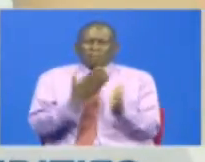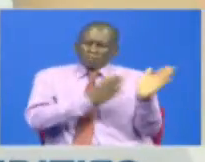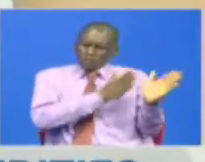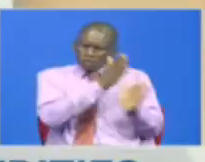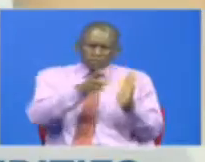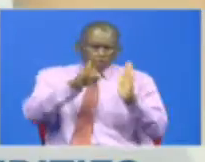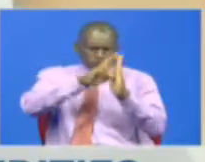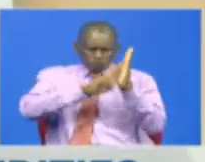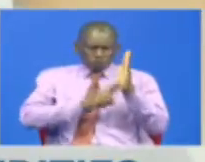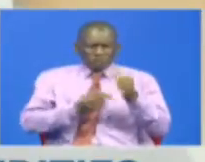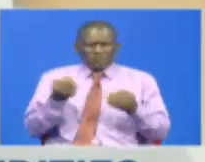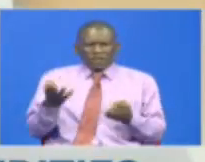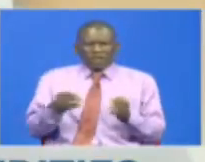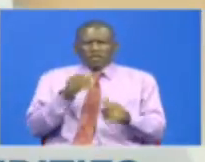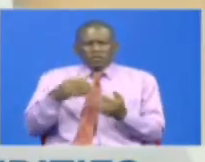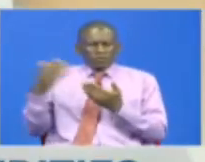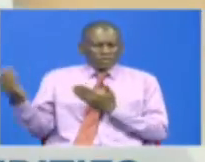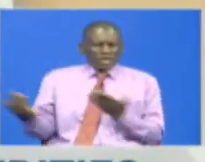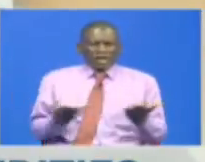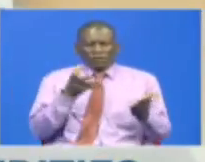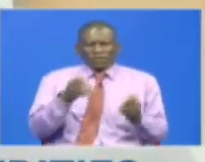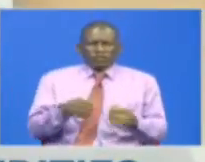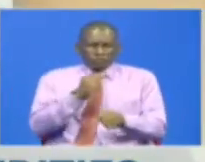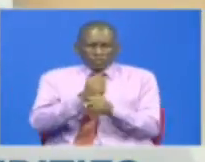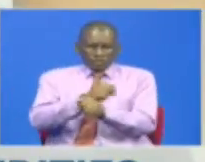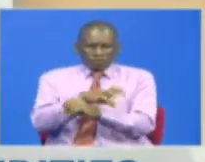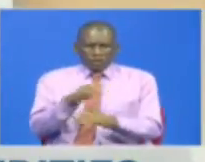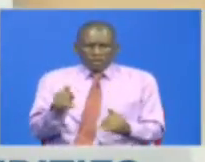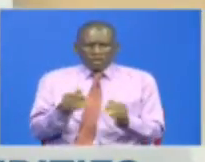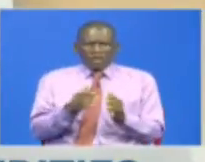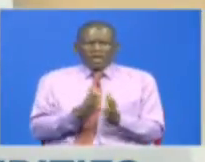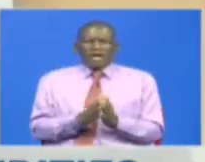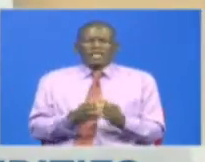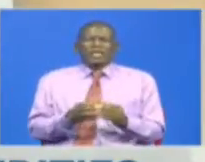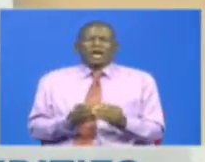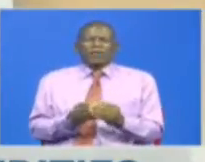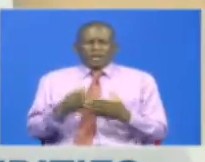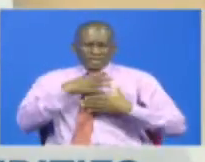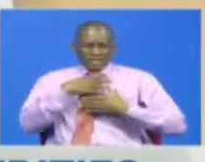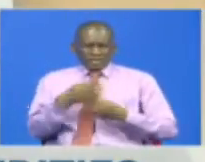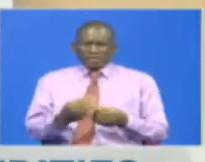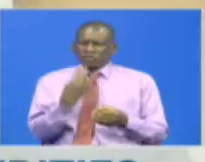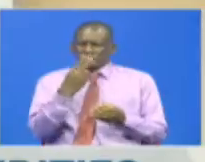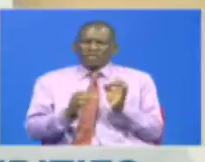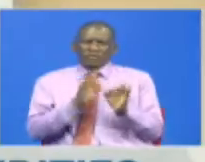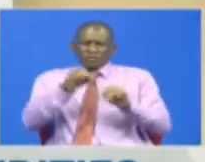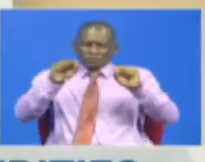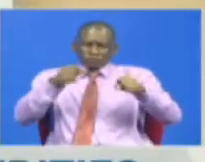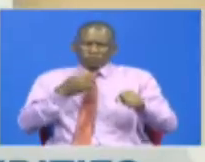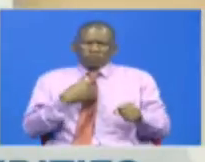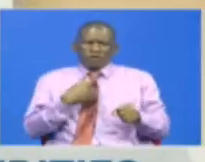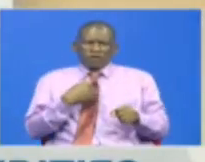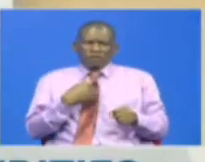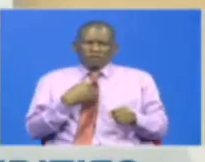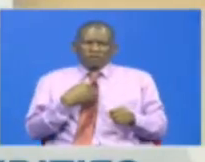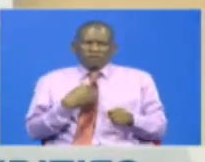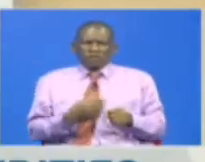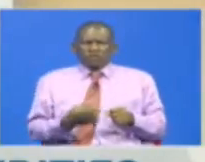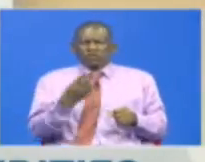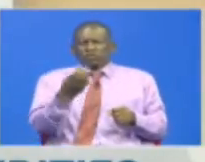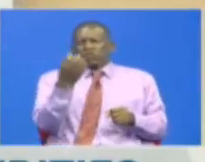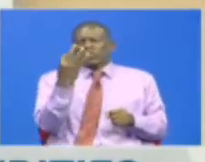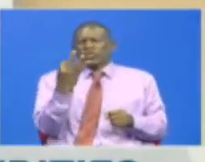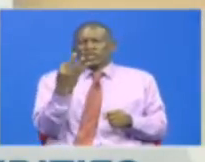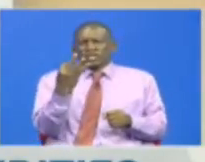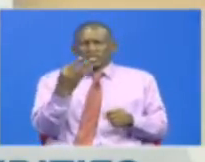rules that allow all this to happen. And our aspiration is to see even if we can have 2 to 3 times of our daily